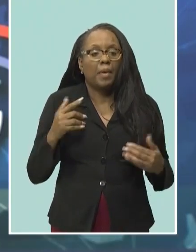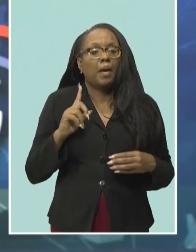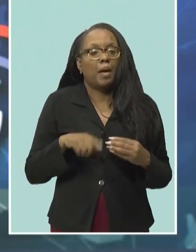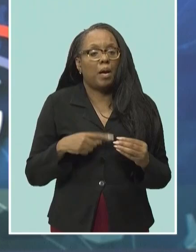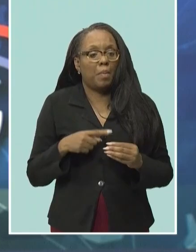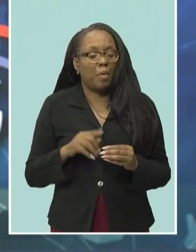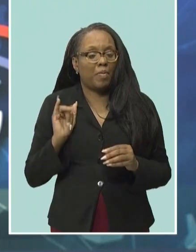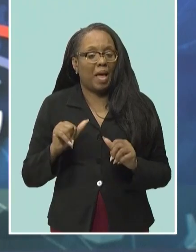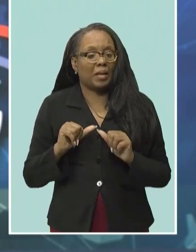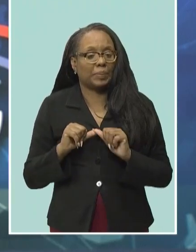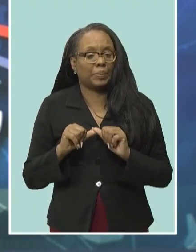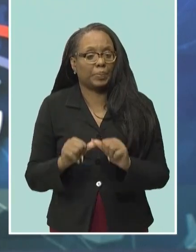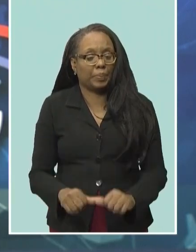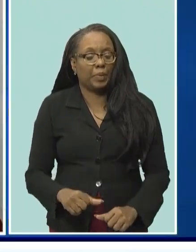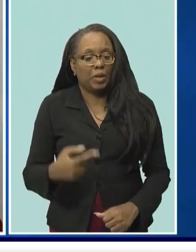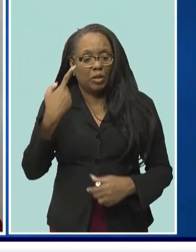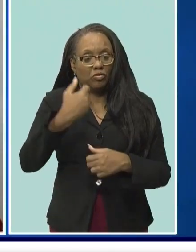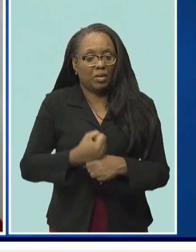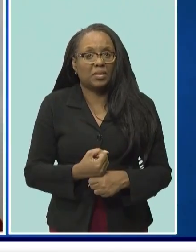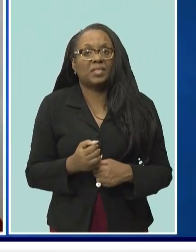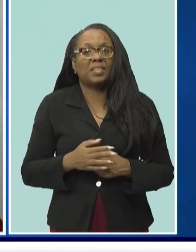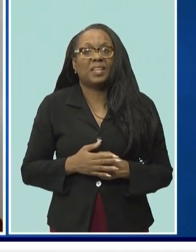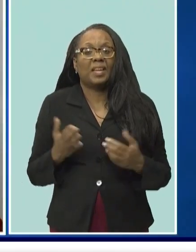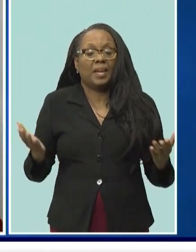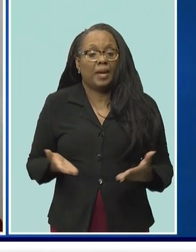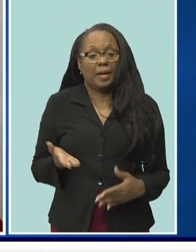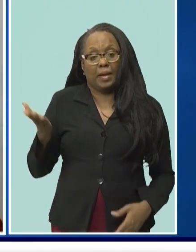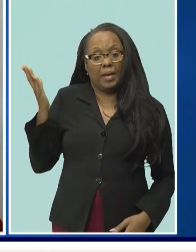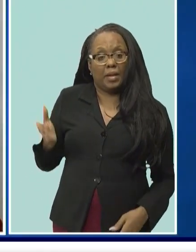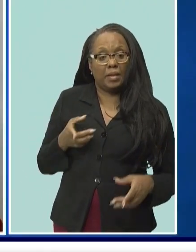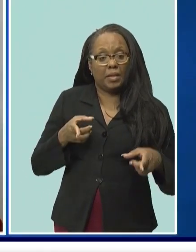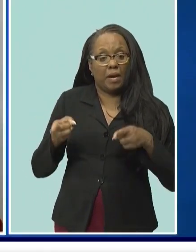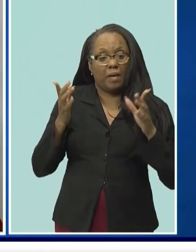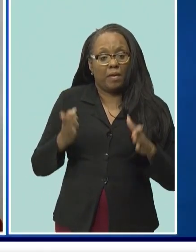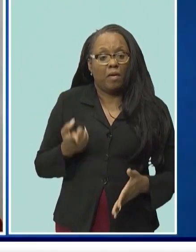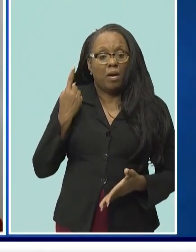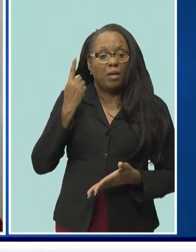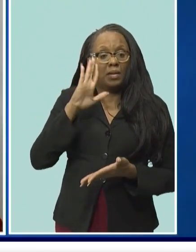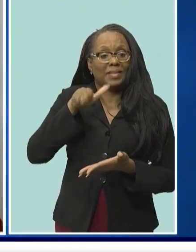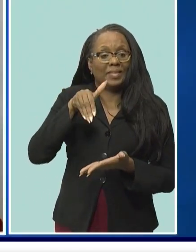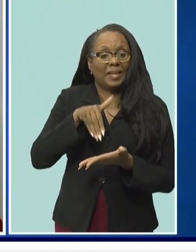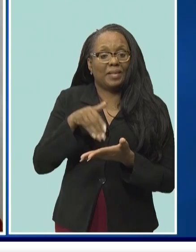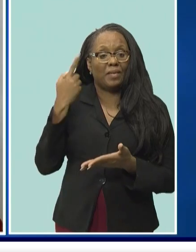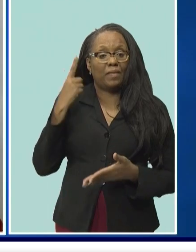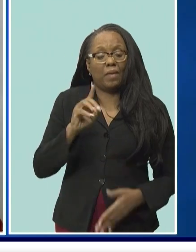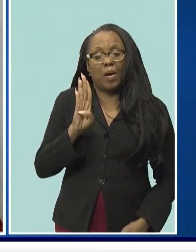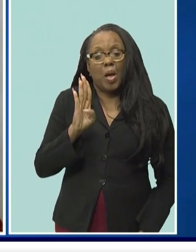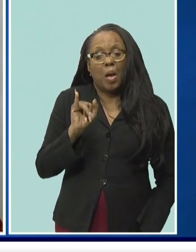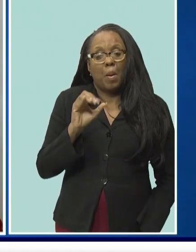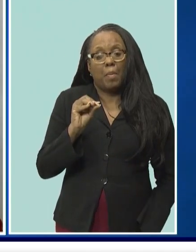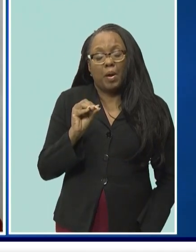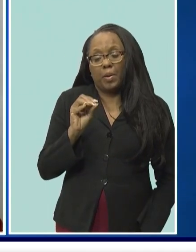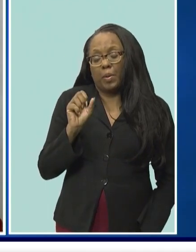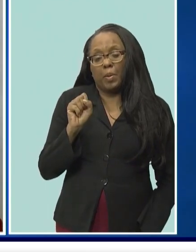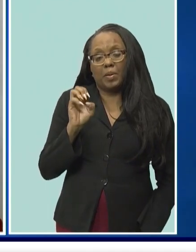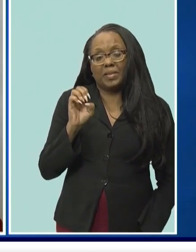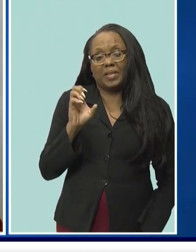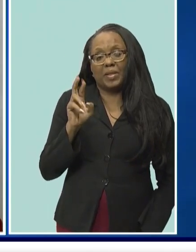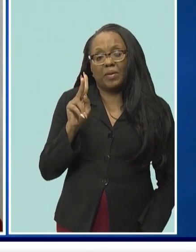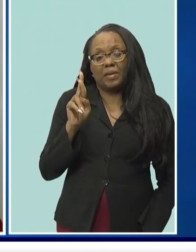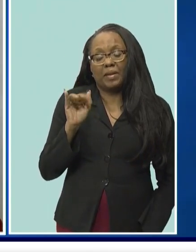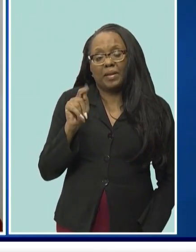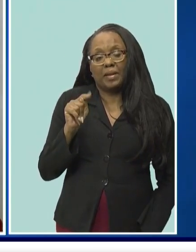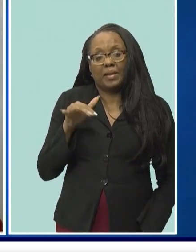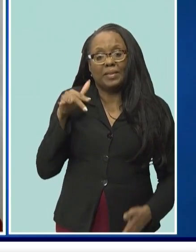issue of climate resilience is Dr. Kirk Douglas, the Director for the Center for Biosecurity Studies at UWI Cave Hill. Good evening, Dr.